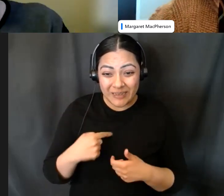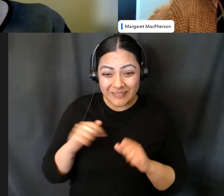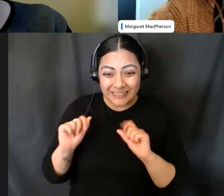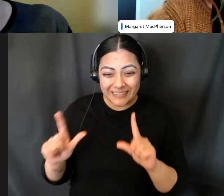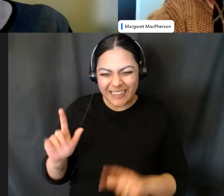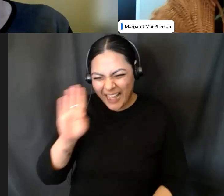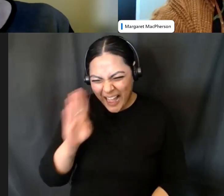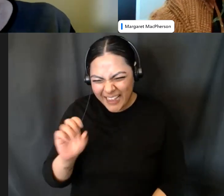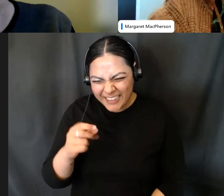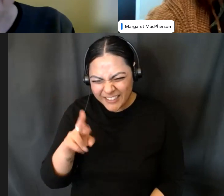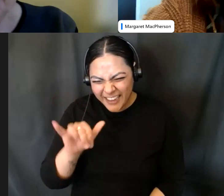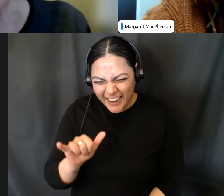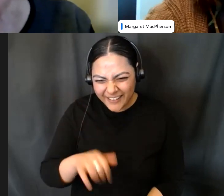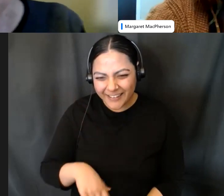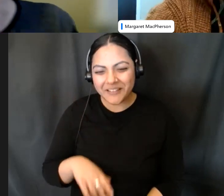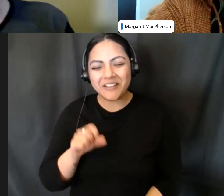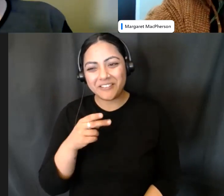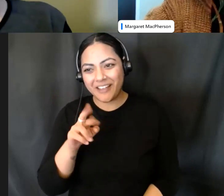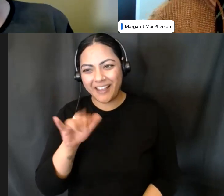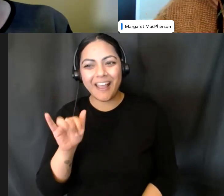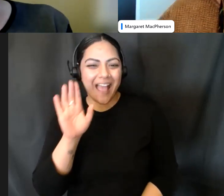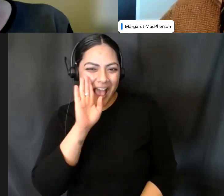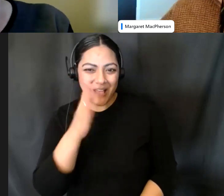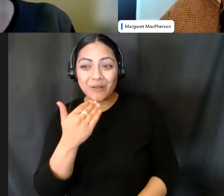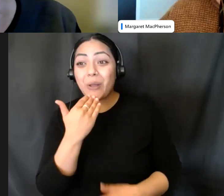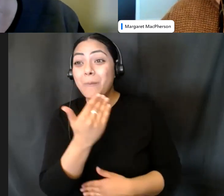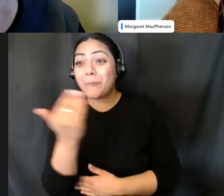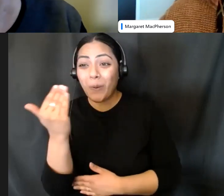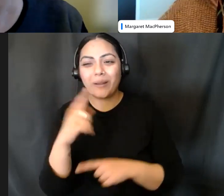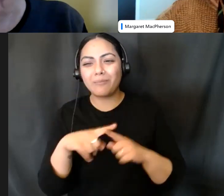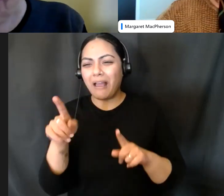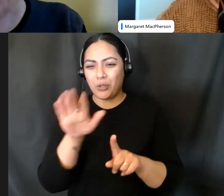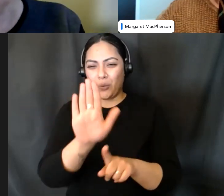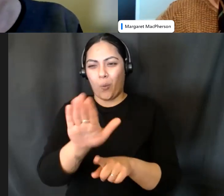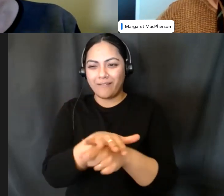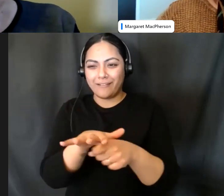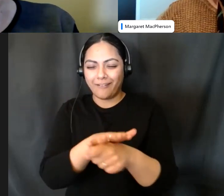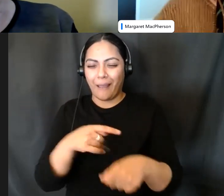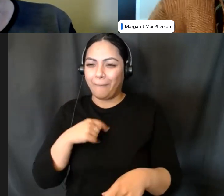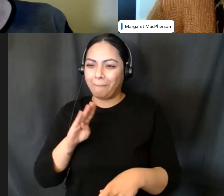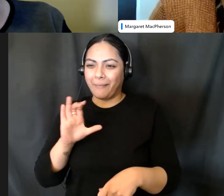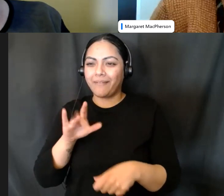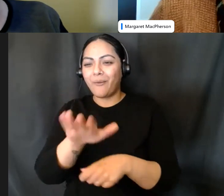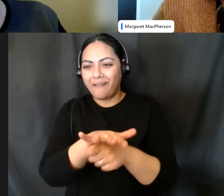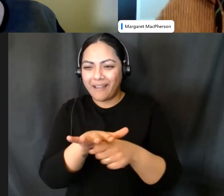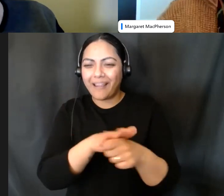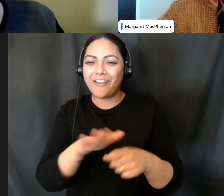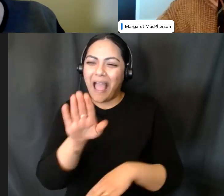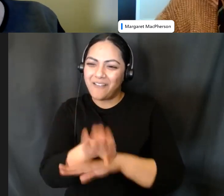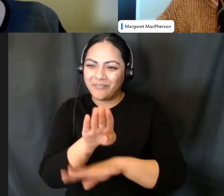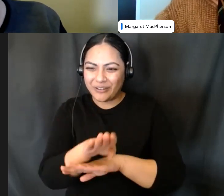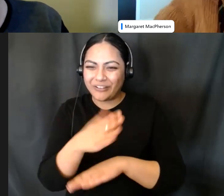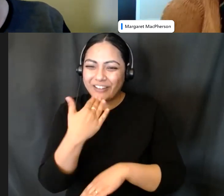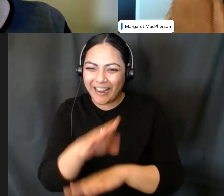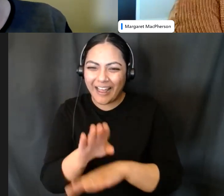Hi, Sherry. I'm going to say good morning, but I know it's afternoon where you are. And it's morning,